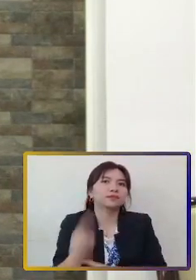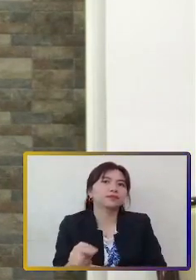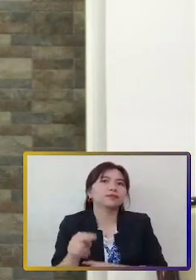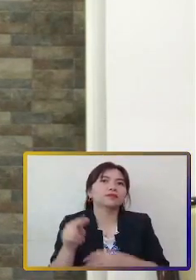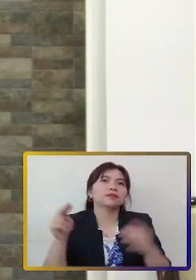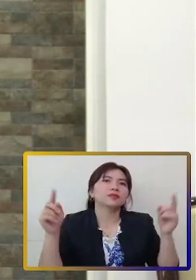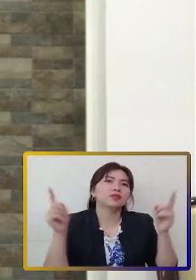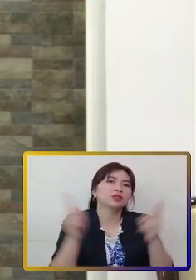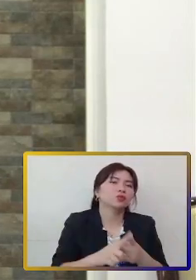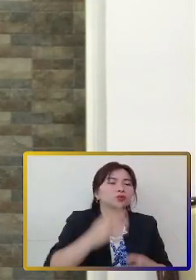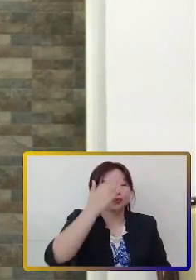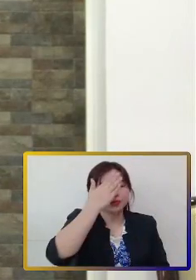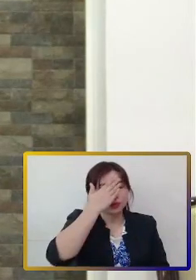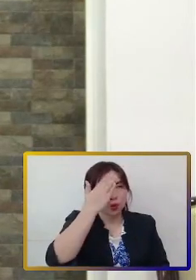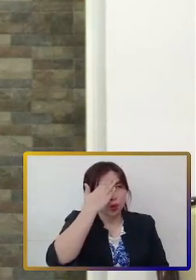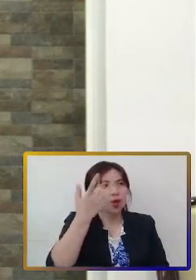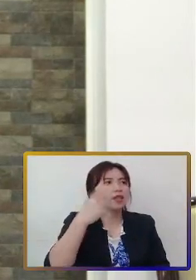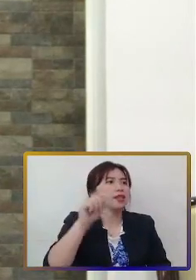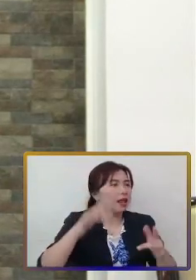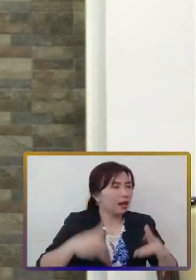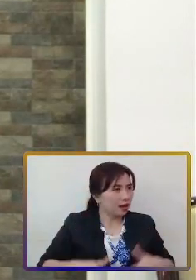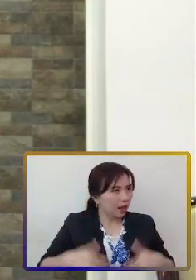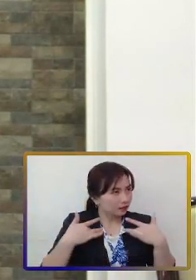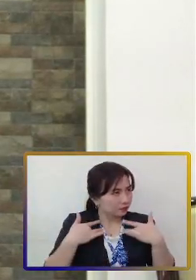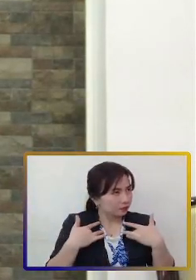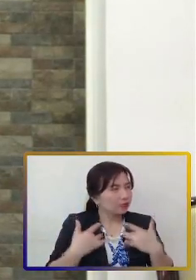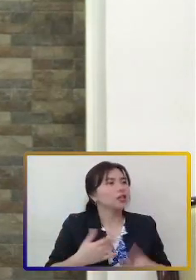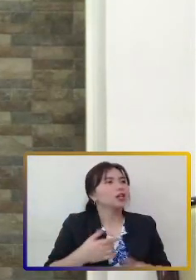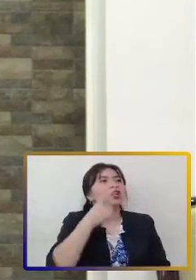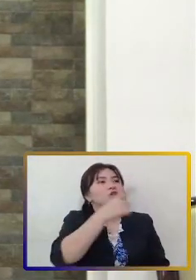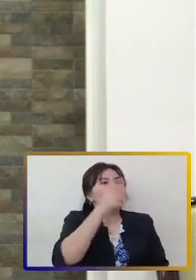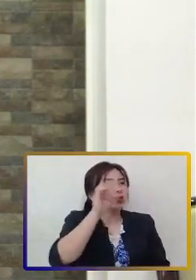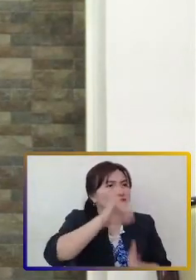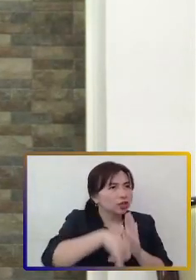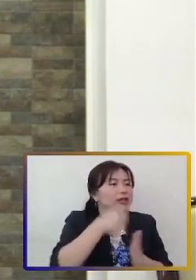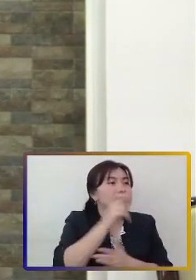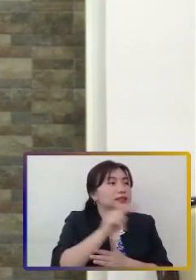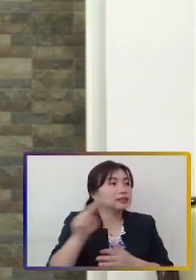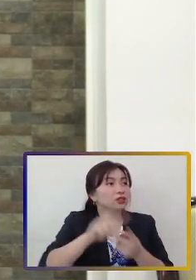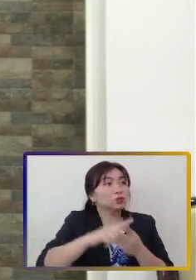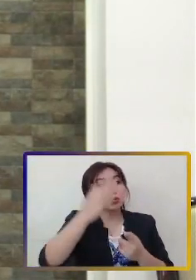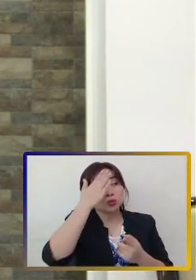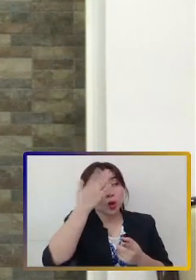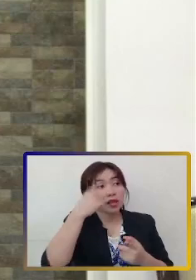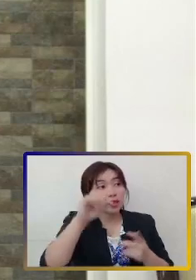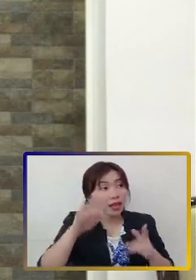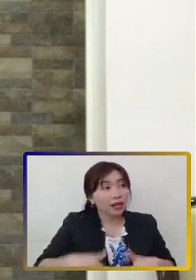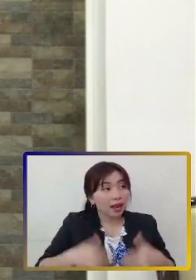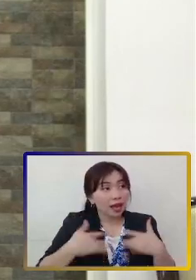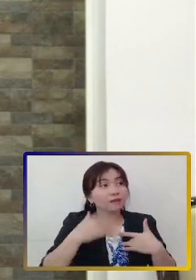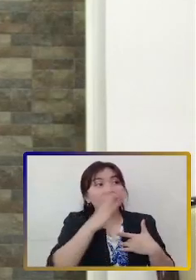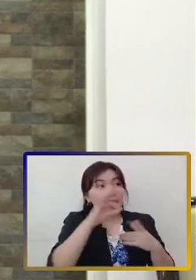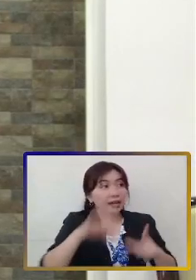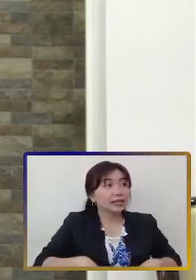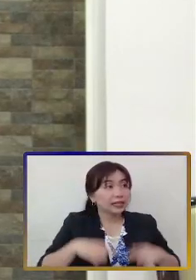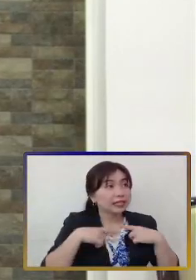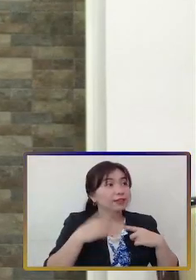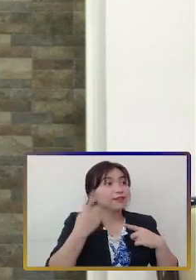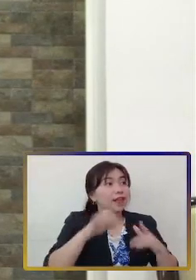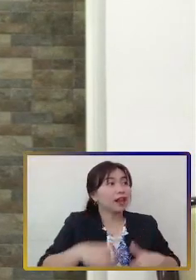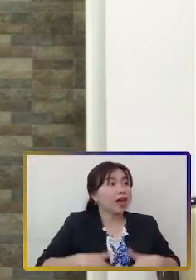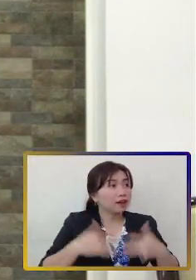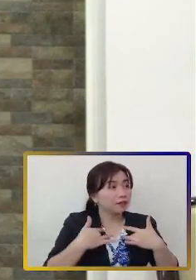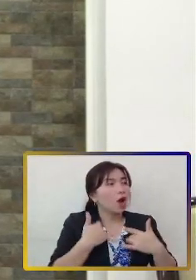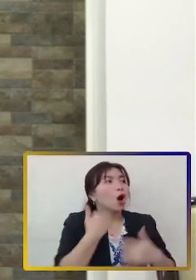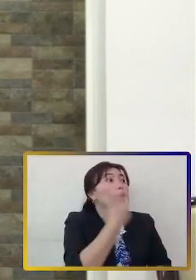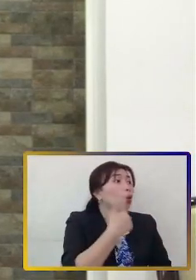will acknowledge the life if we will recognize the life it we will live the life Sino iyon sabi ng Bibliya